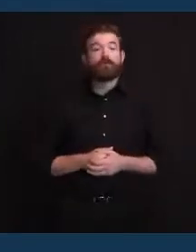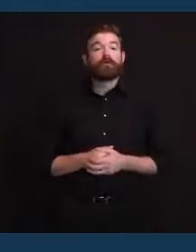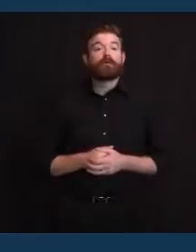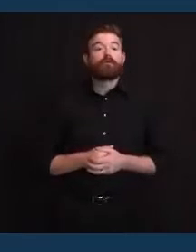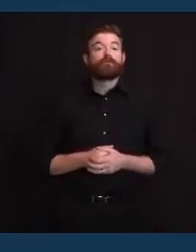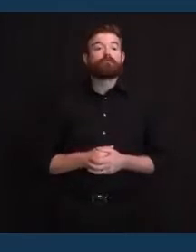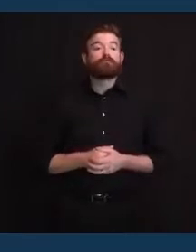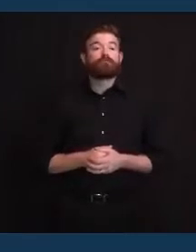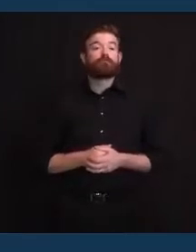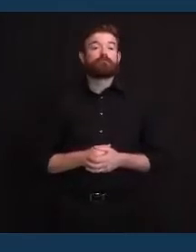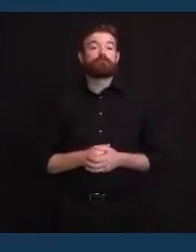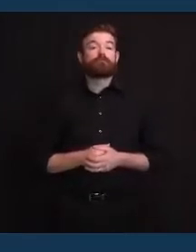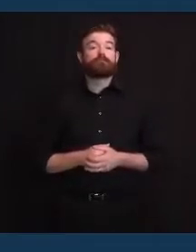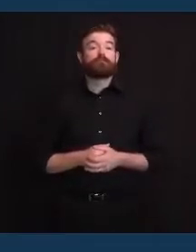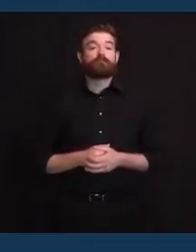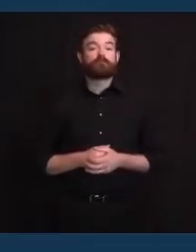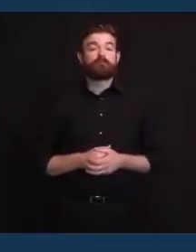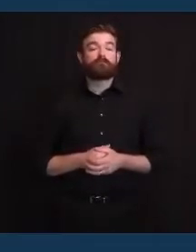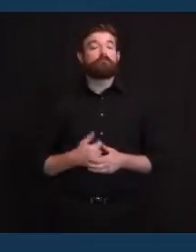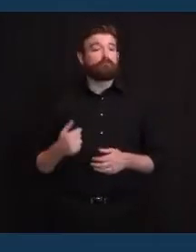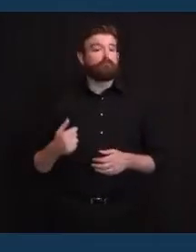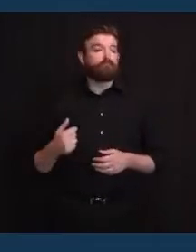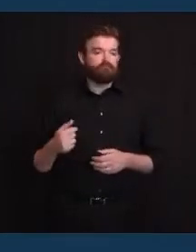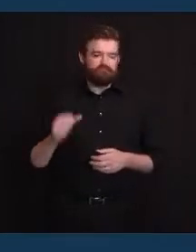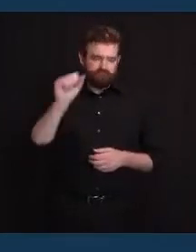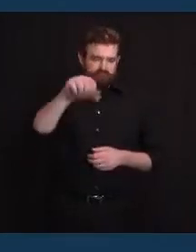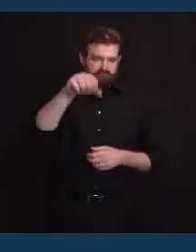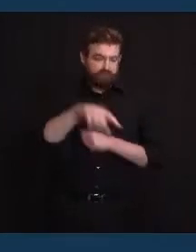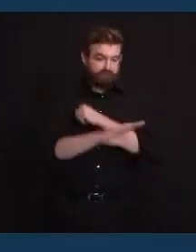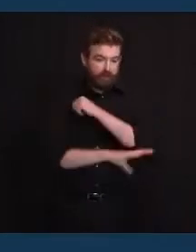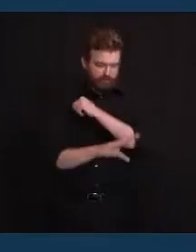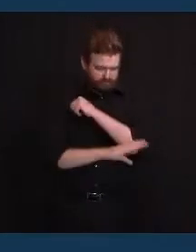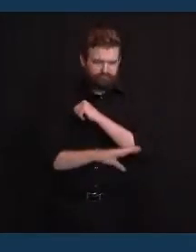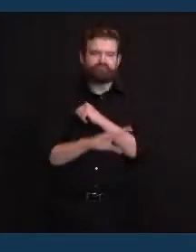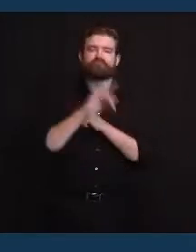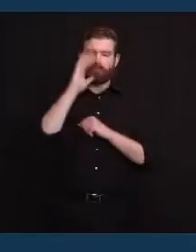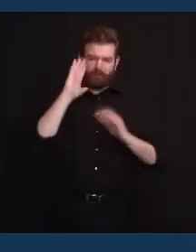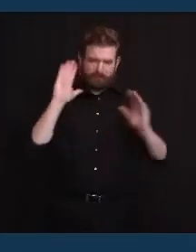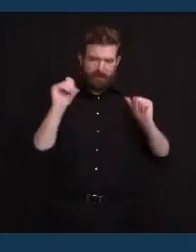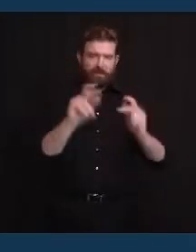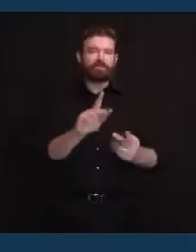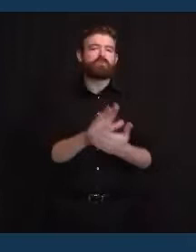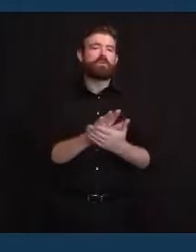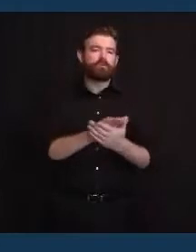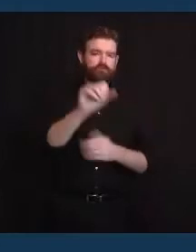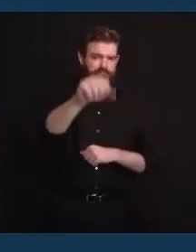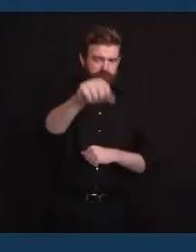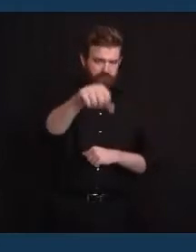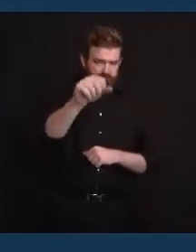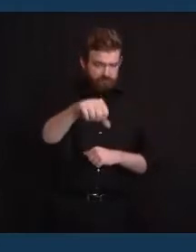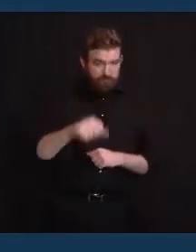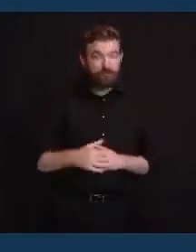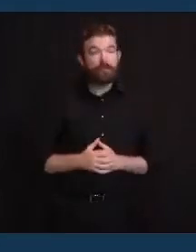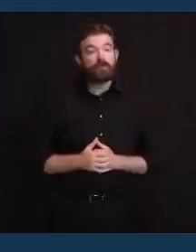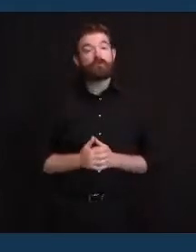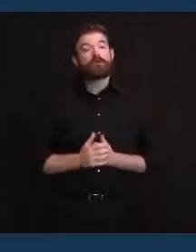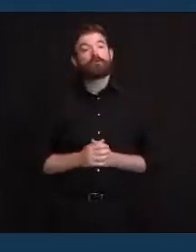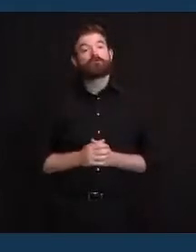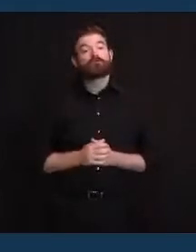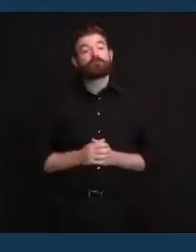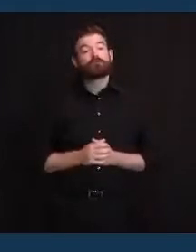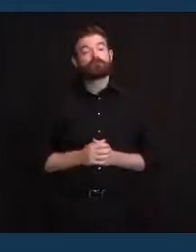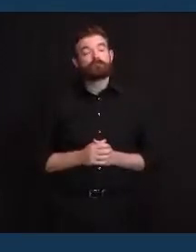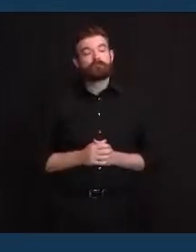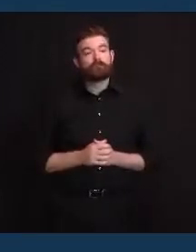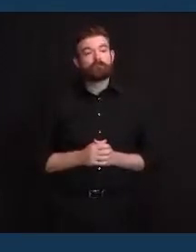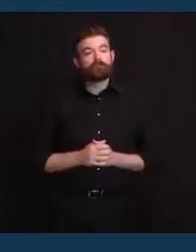after listening to all those voices and all those perspectives, comes with one overarching requirement: that our public schools will be